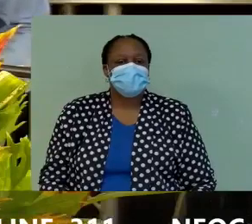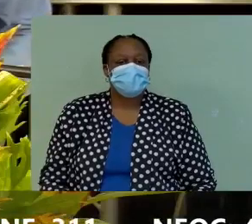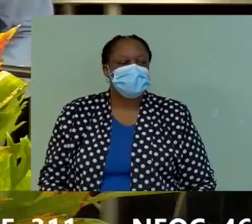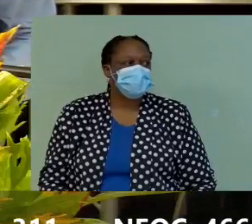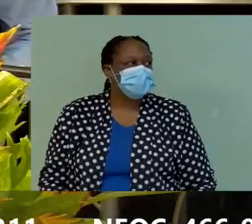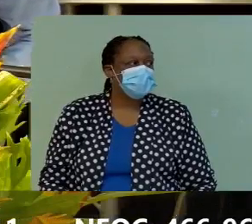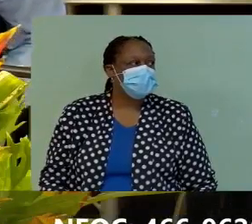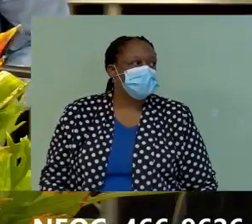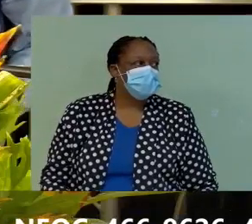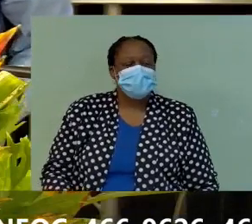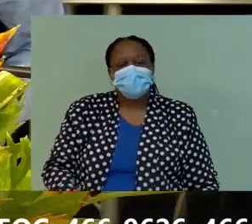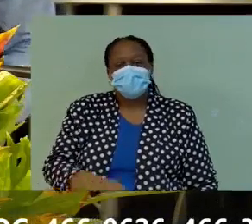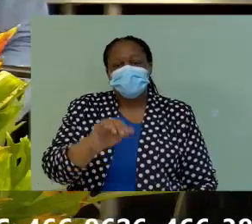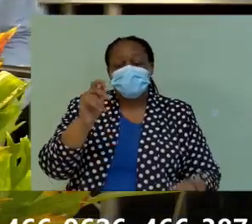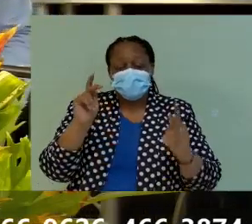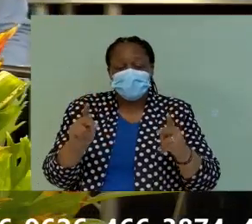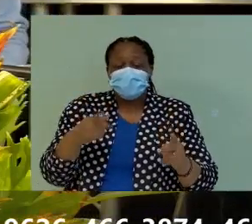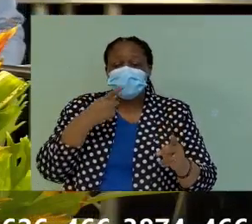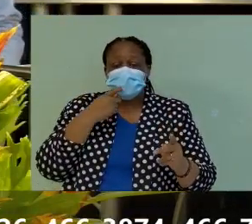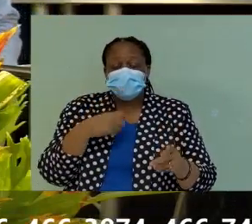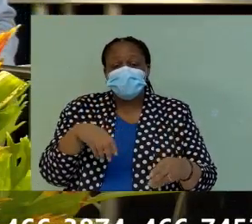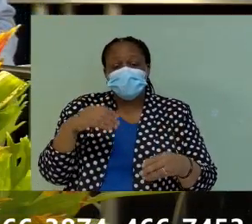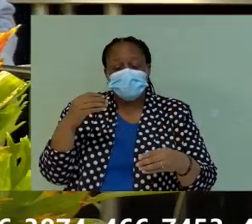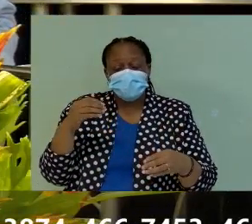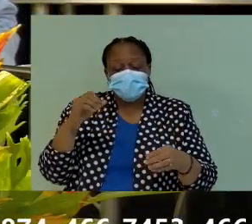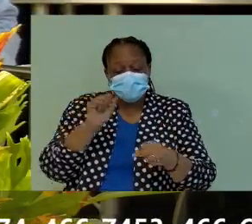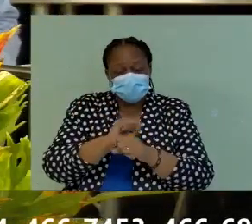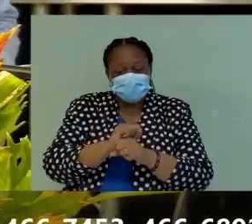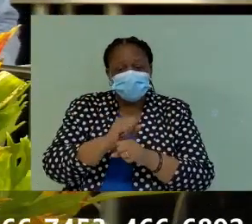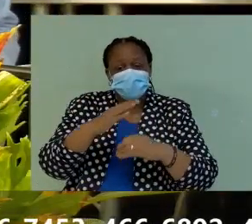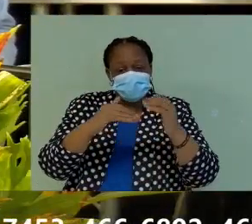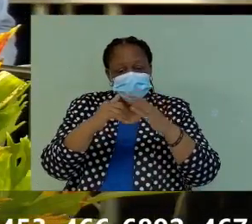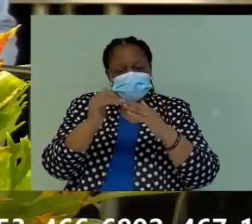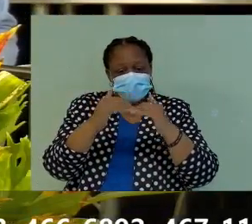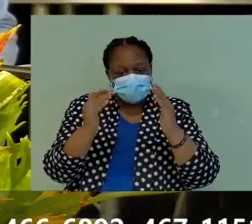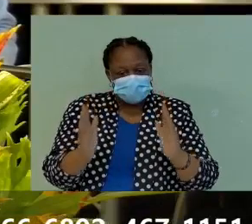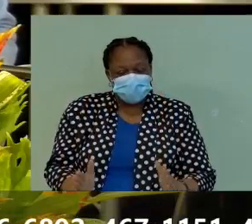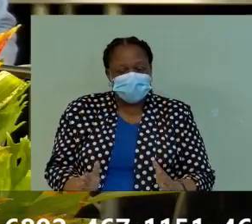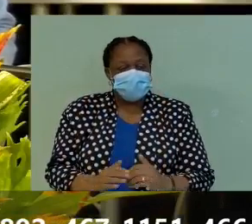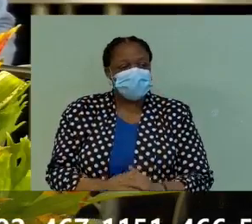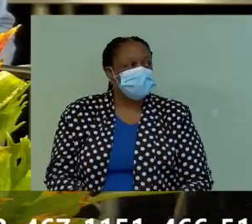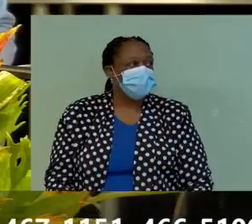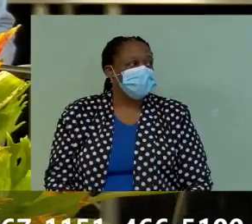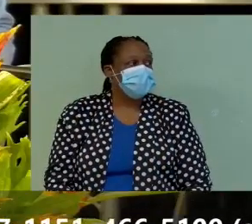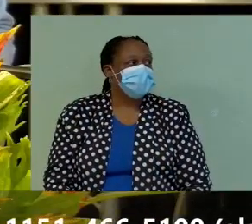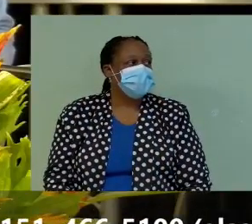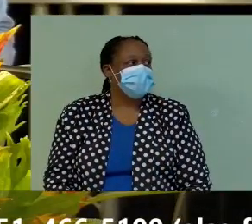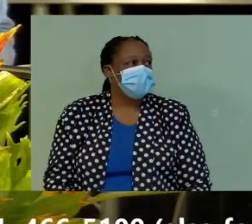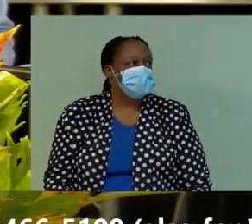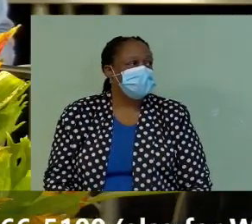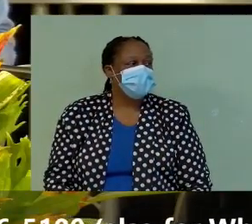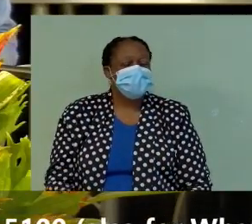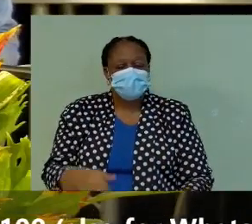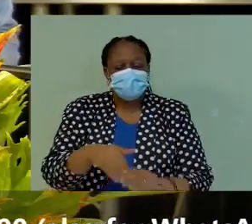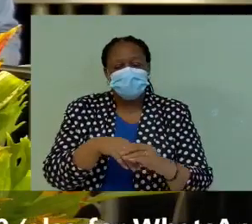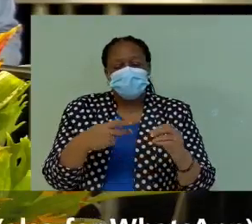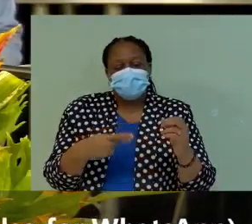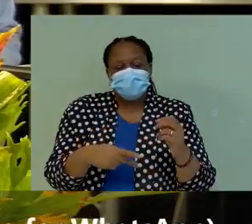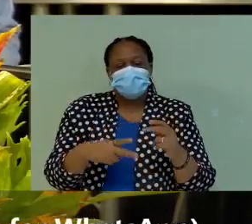Fellow builders, contractors, and subcontractors operating within the construction industry of St. Kitts and